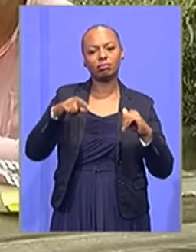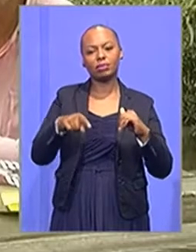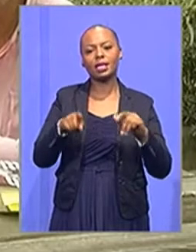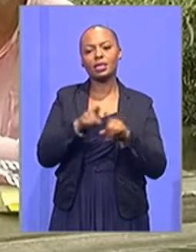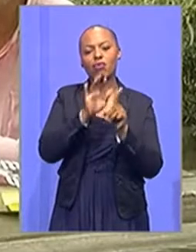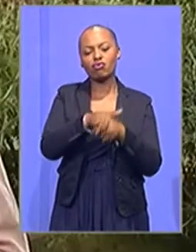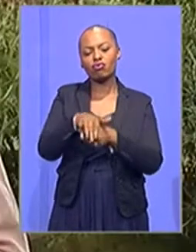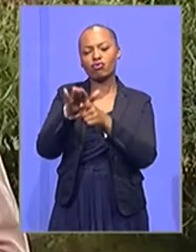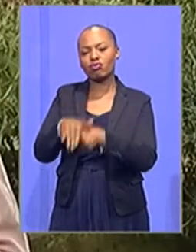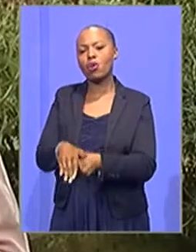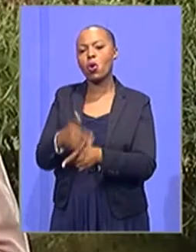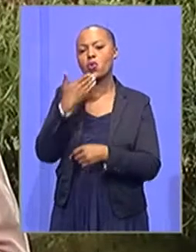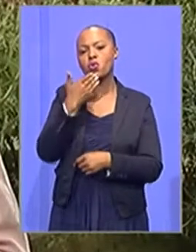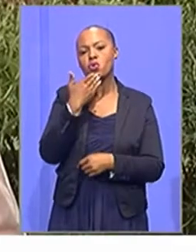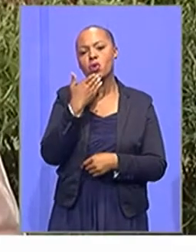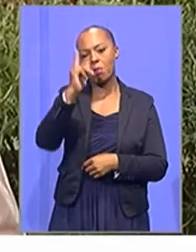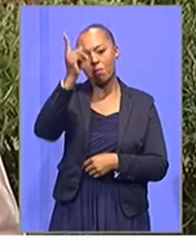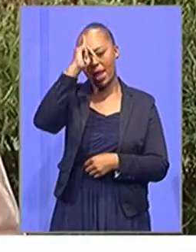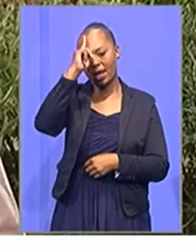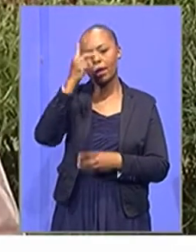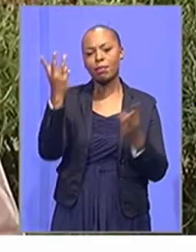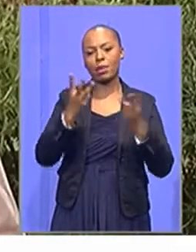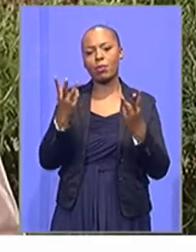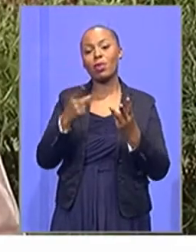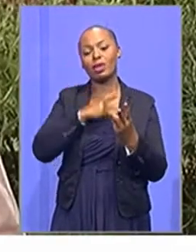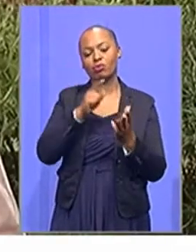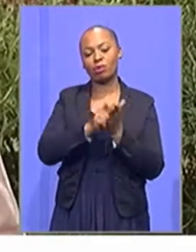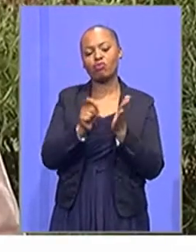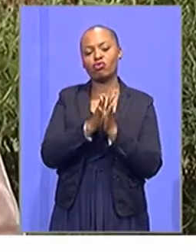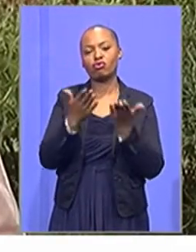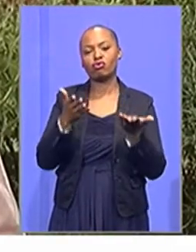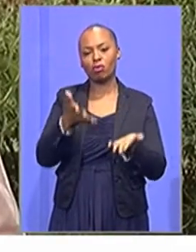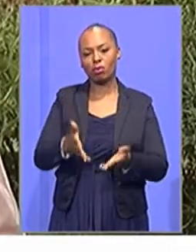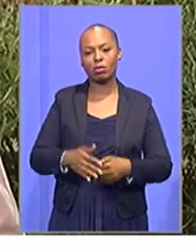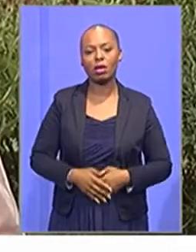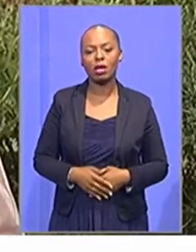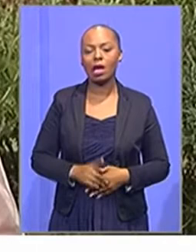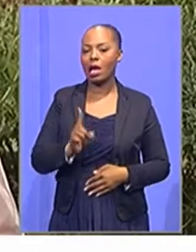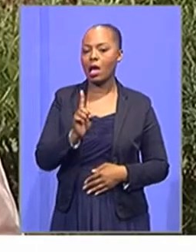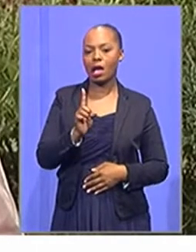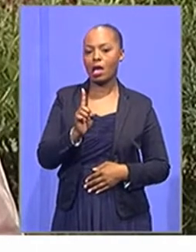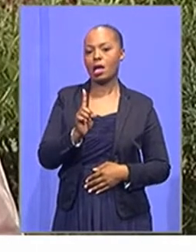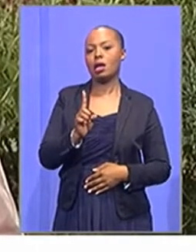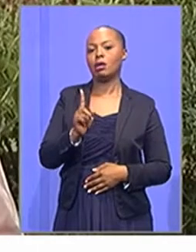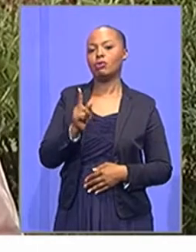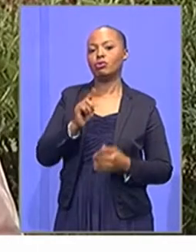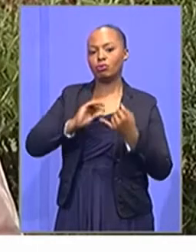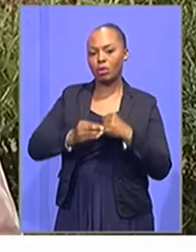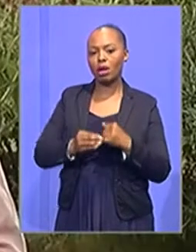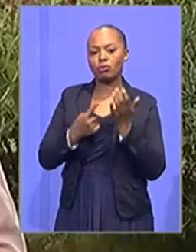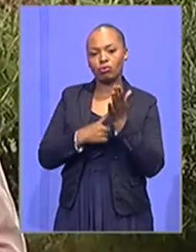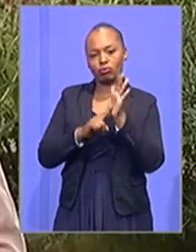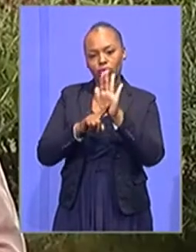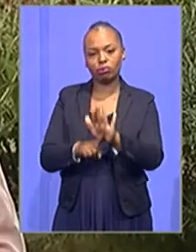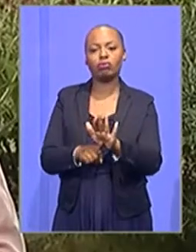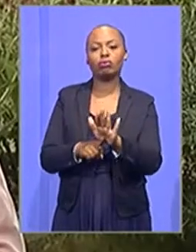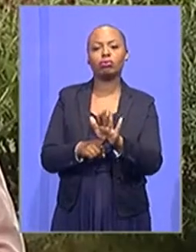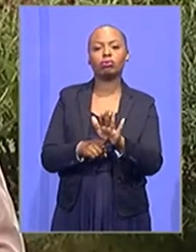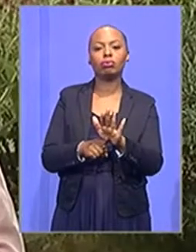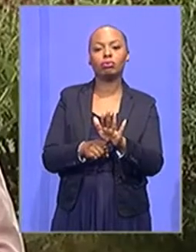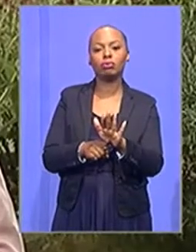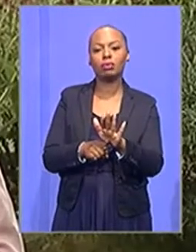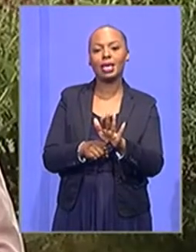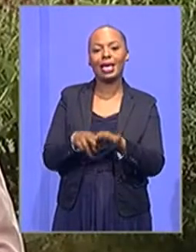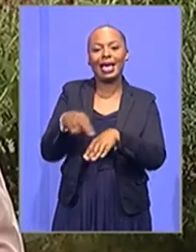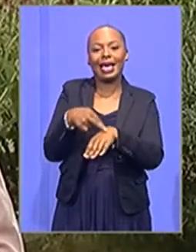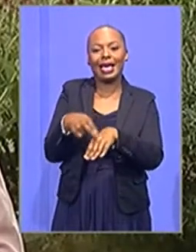baso. What we've tried to do in the book is show how the systemic nature of